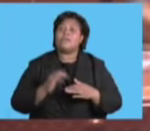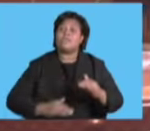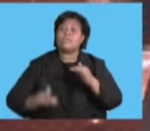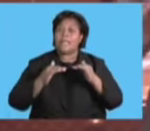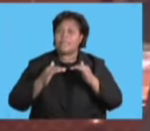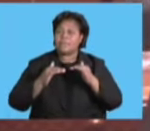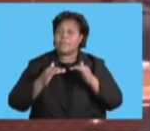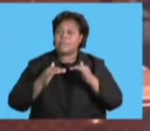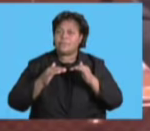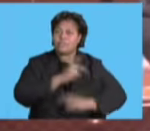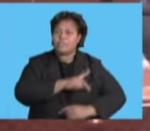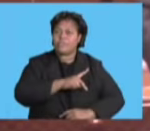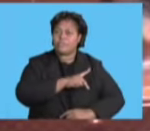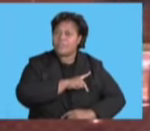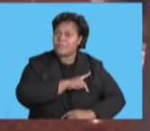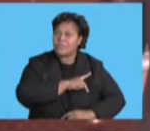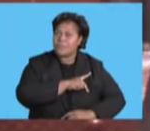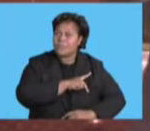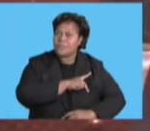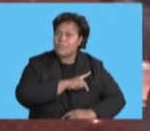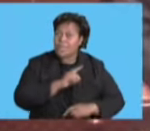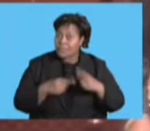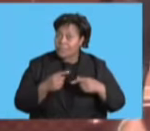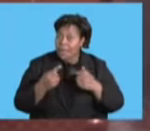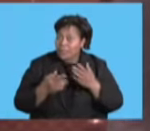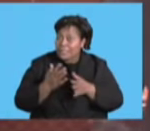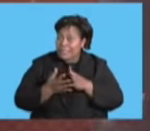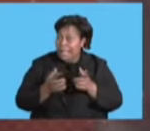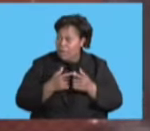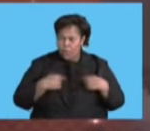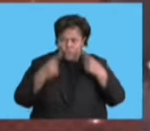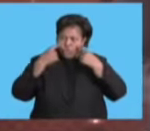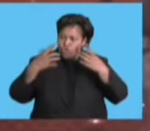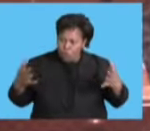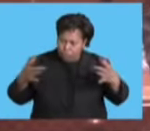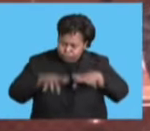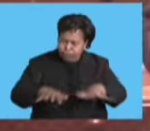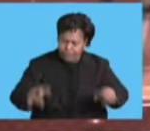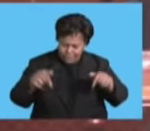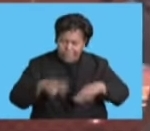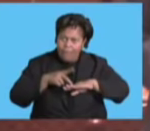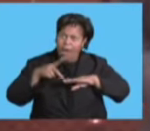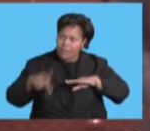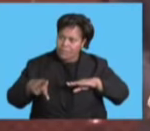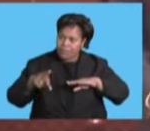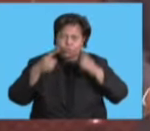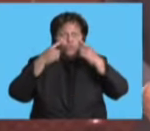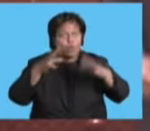It's about standards. It's about the signal that we send from this House to the people of this